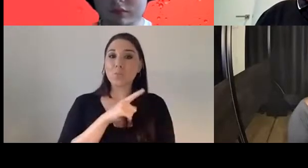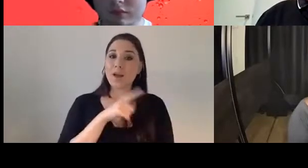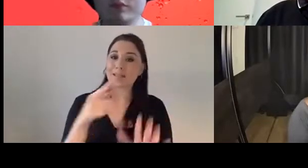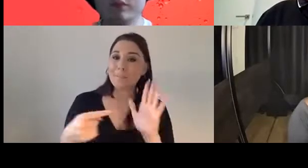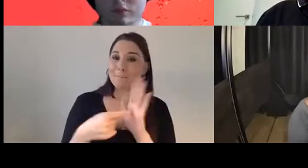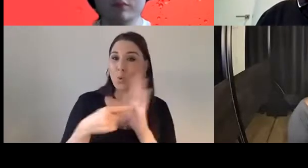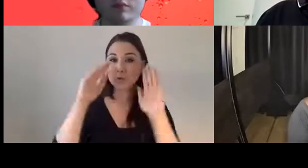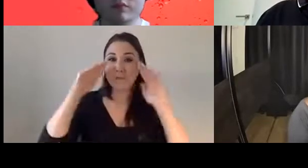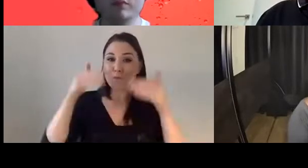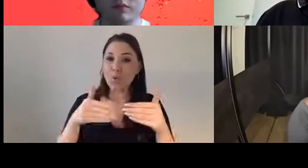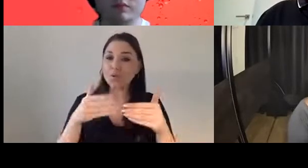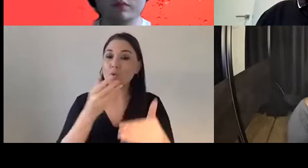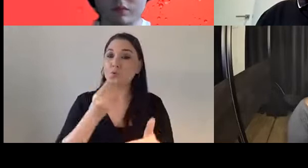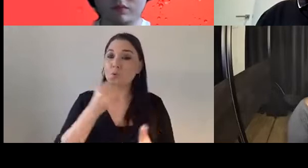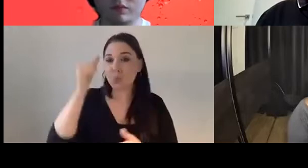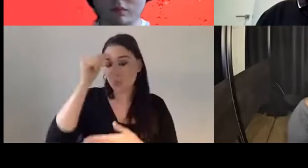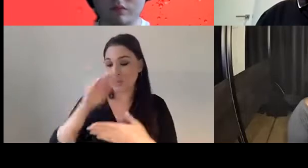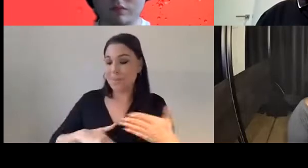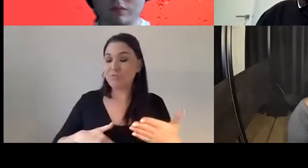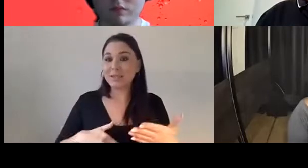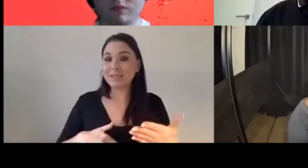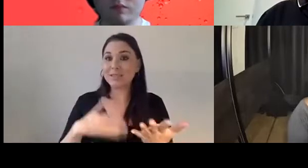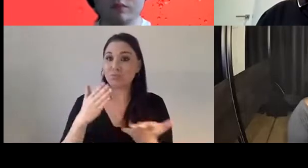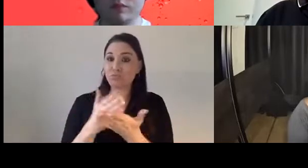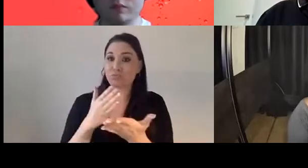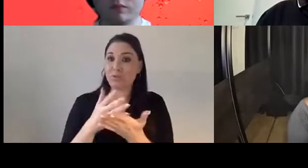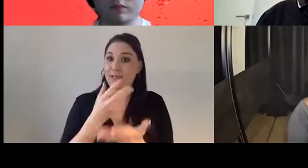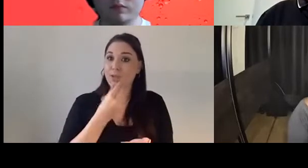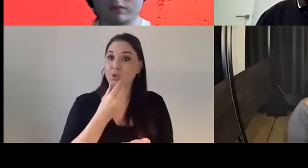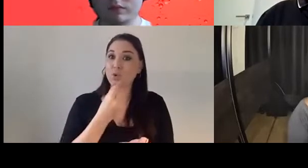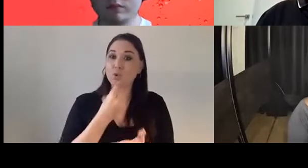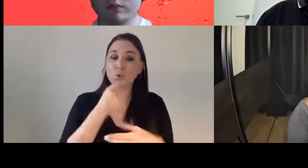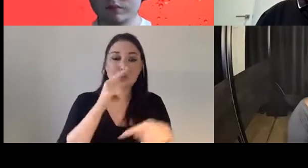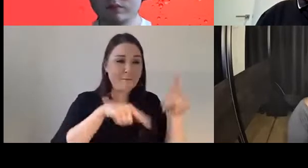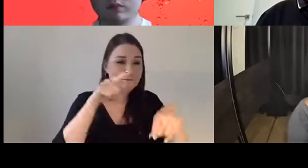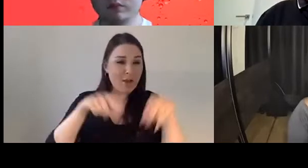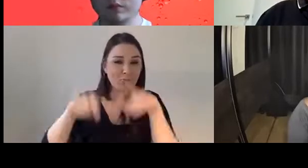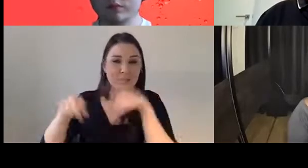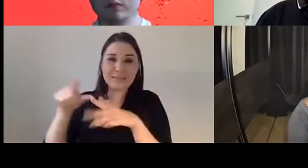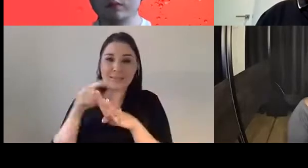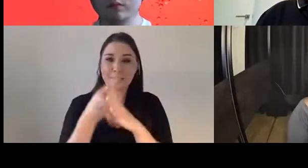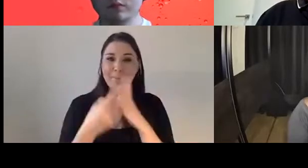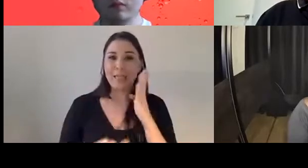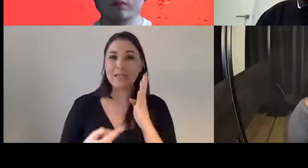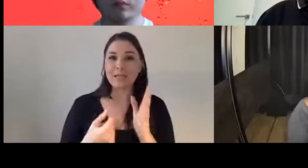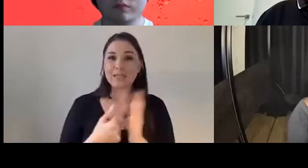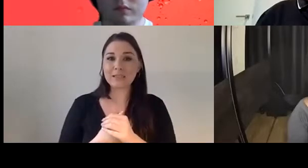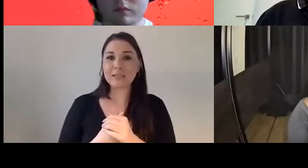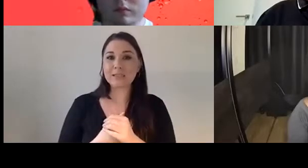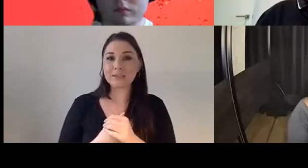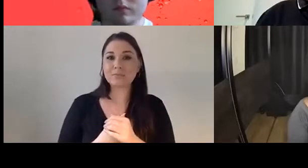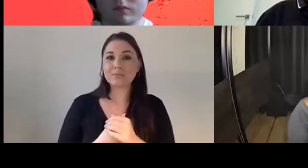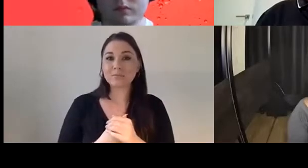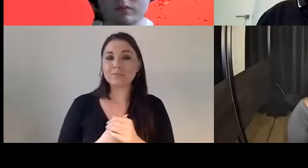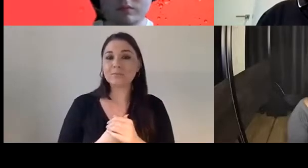experience. So you get some actual real users with various disabilities and impairments using your website or your